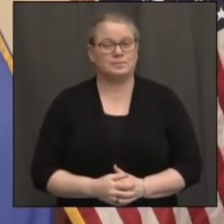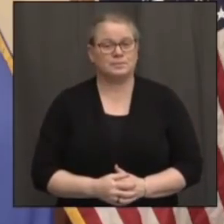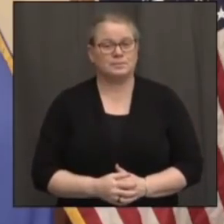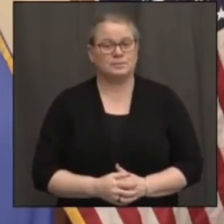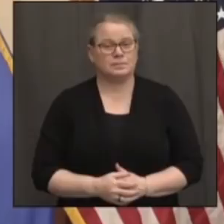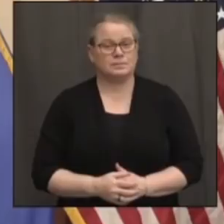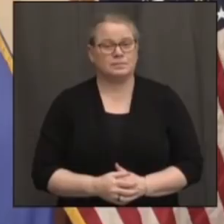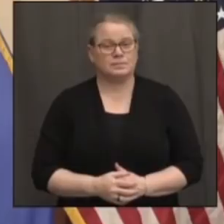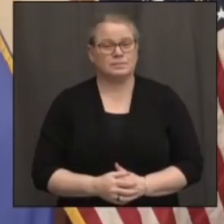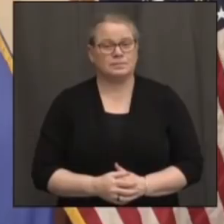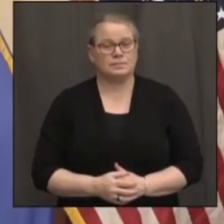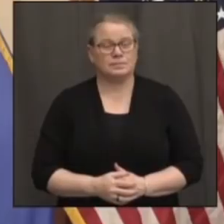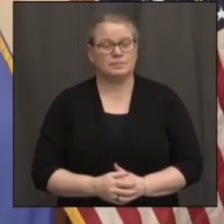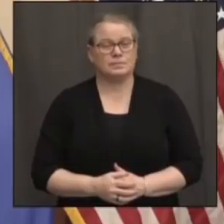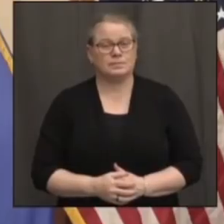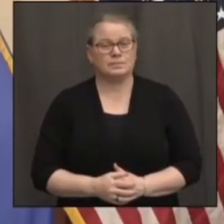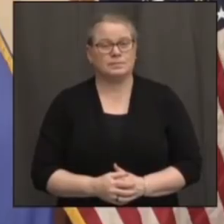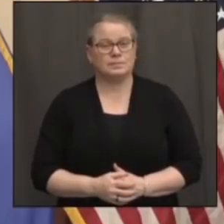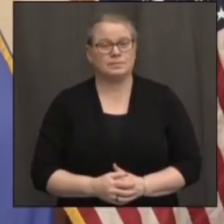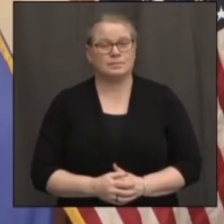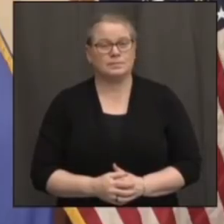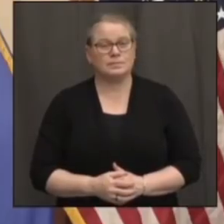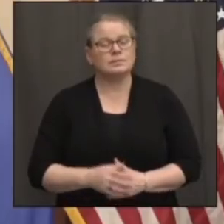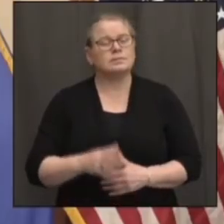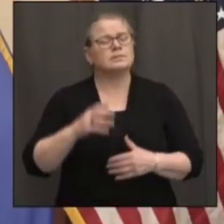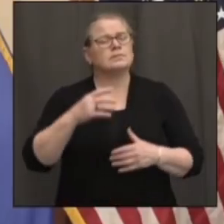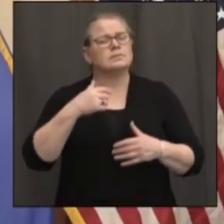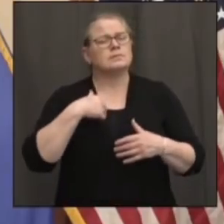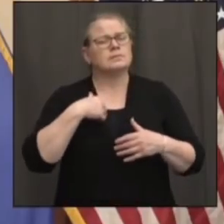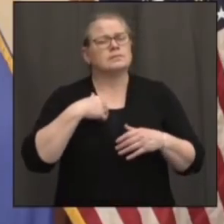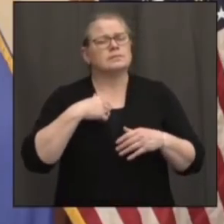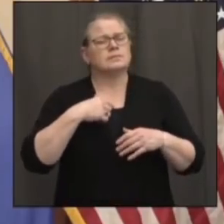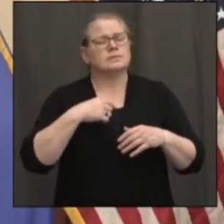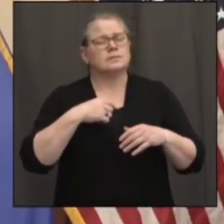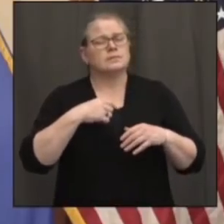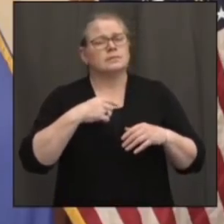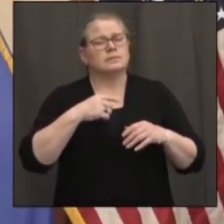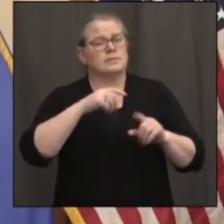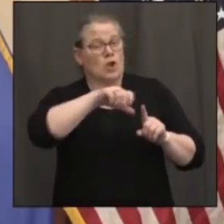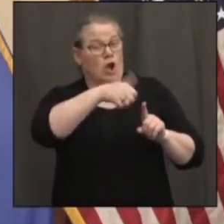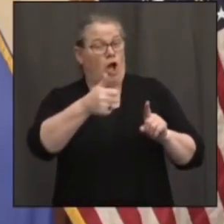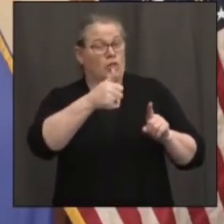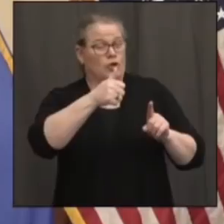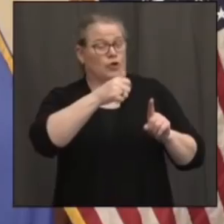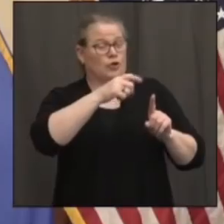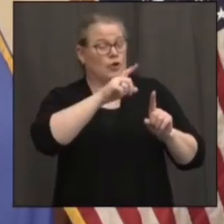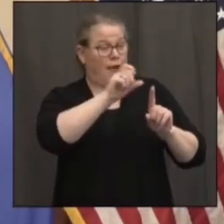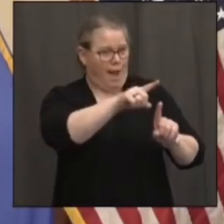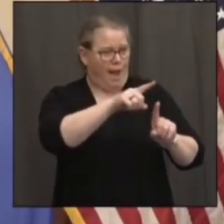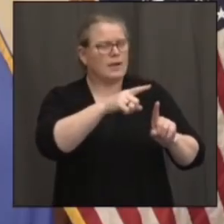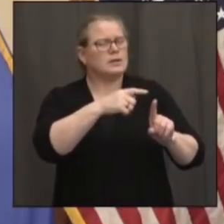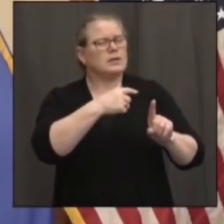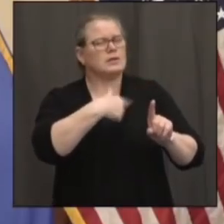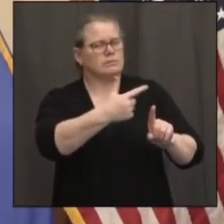Just to follow up on something that Sue asked, is there any talk at this point about pushing back the timelines for the